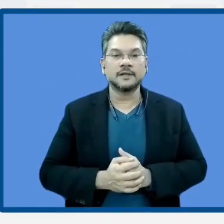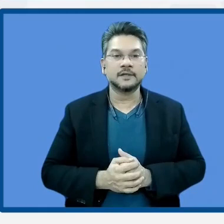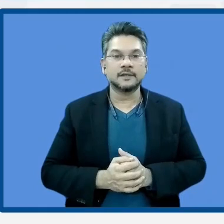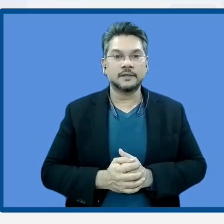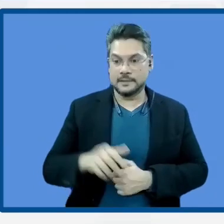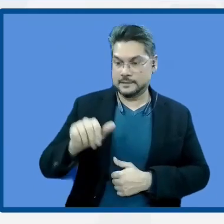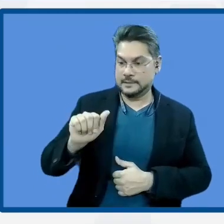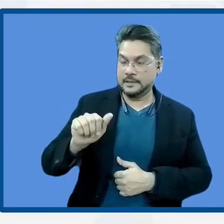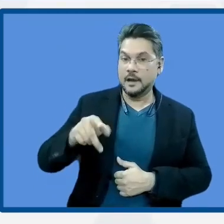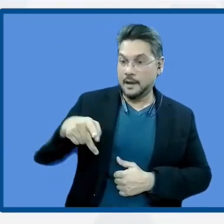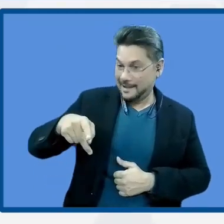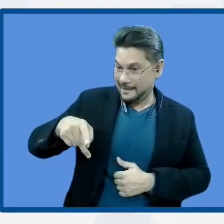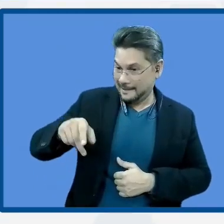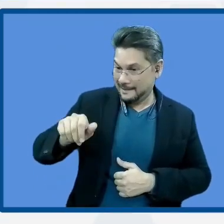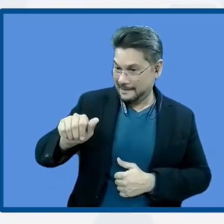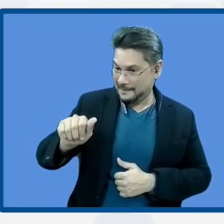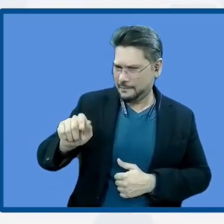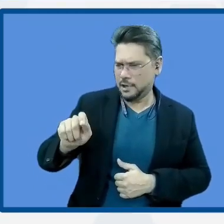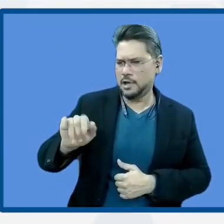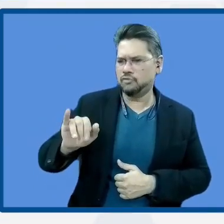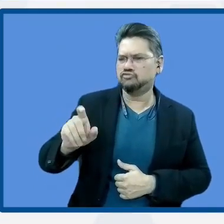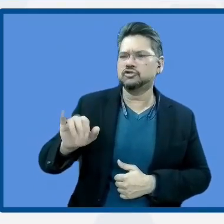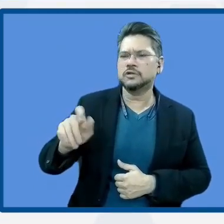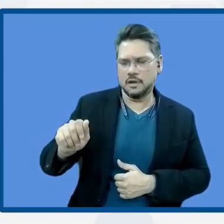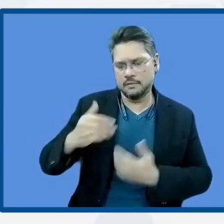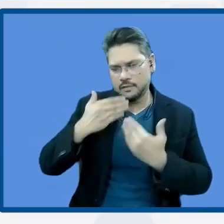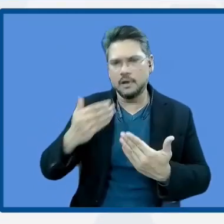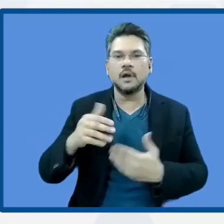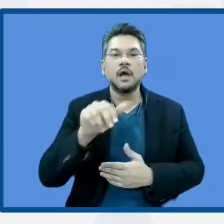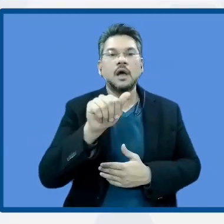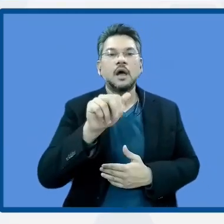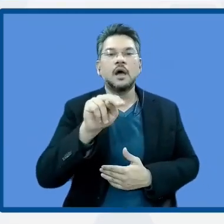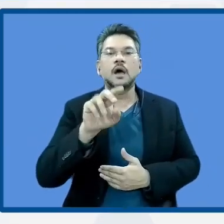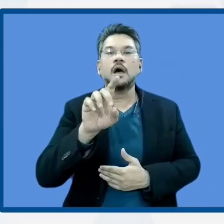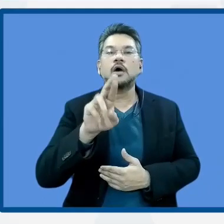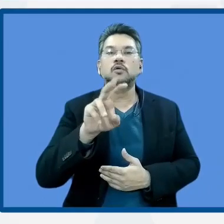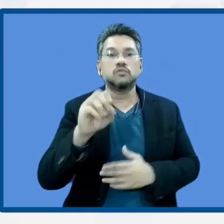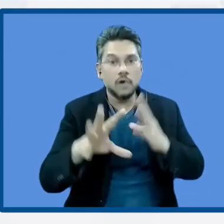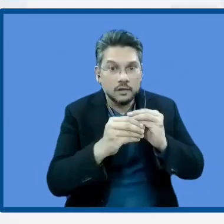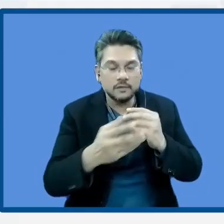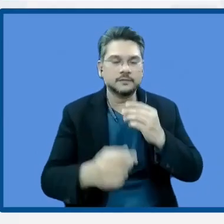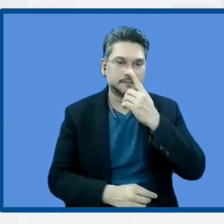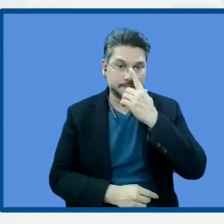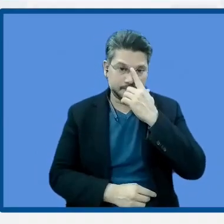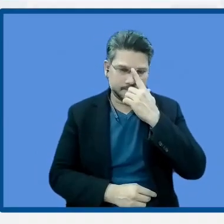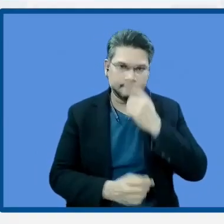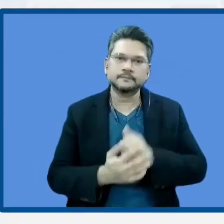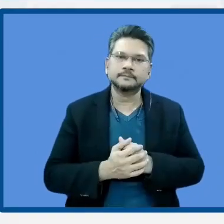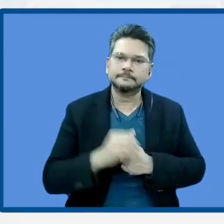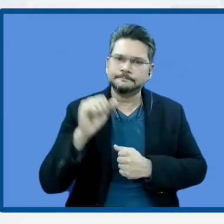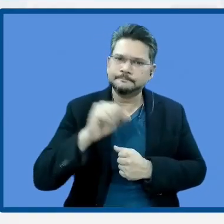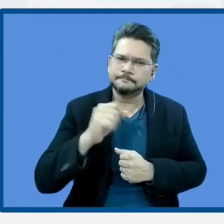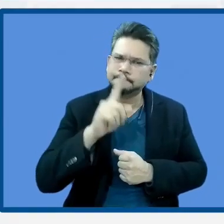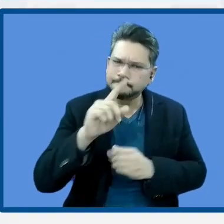complete Patricia's input to this question? Well, something I would add that hasn't been